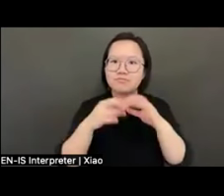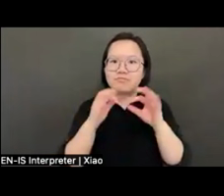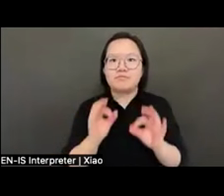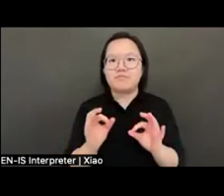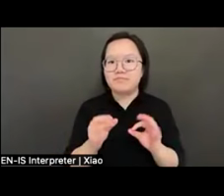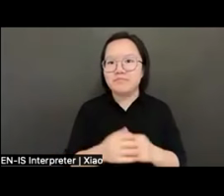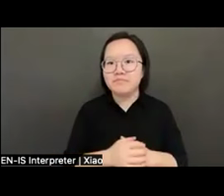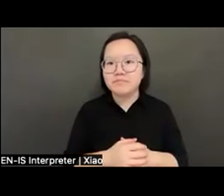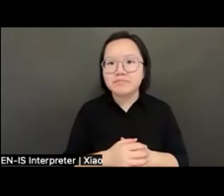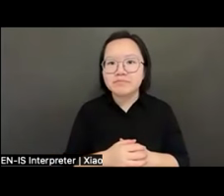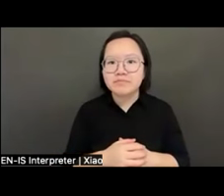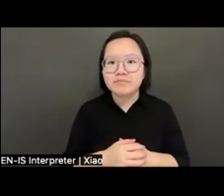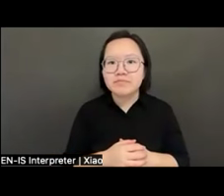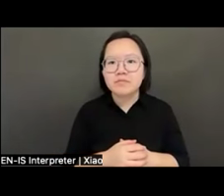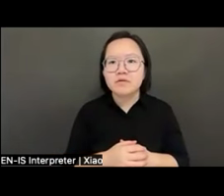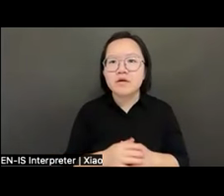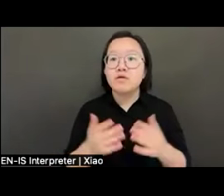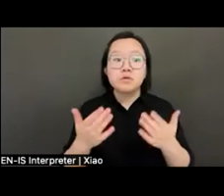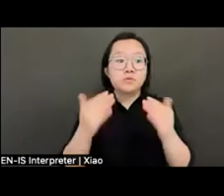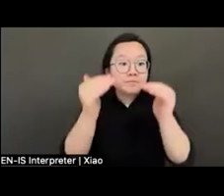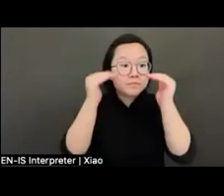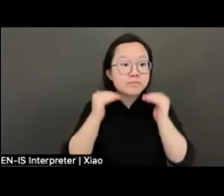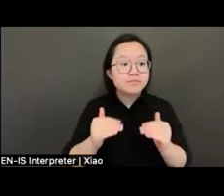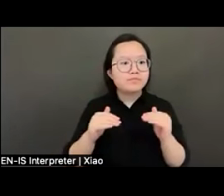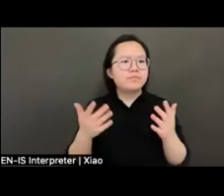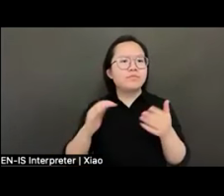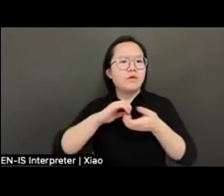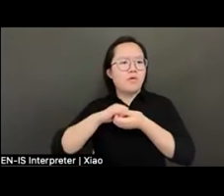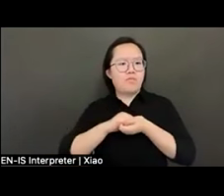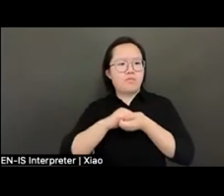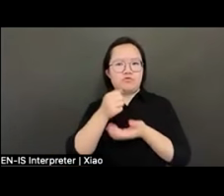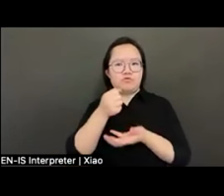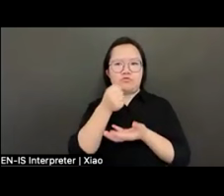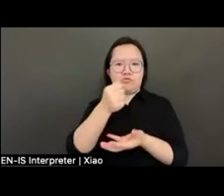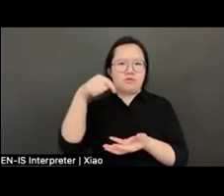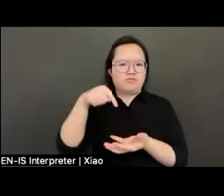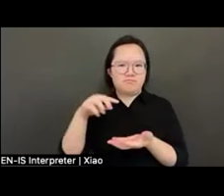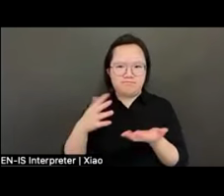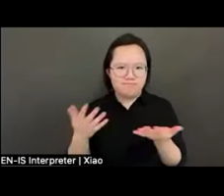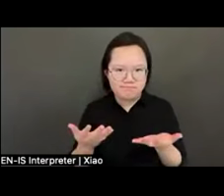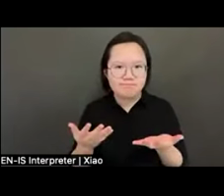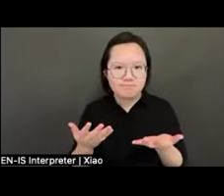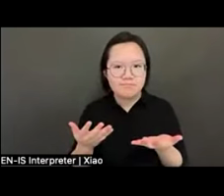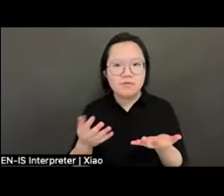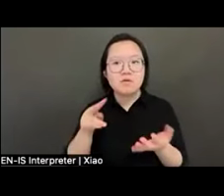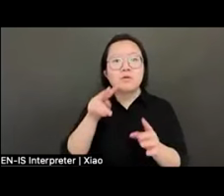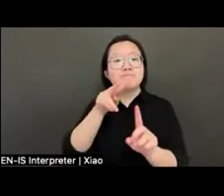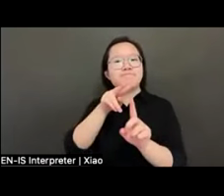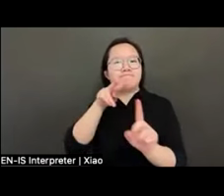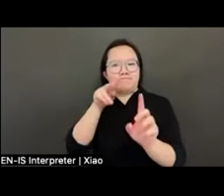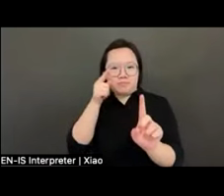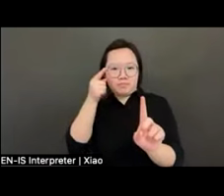really to support cooperation initiatives that advocate for young people's rights and priorities at cross-continental and continental